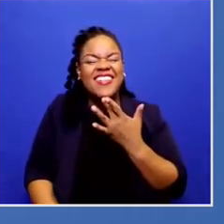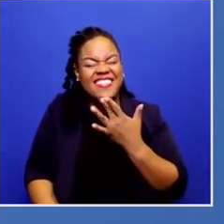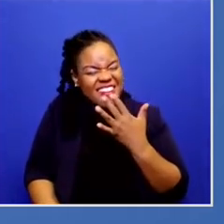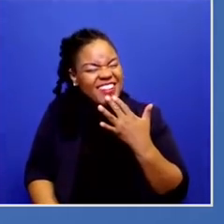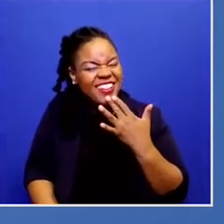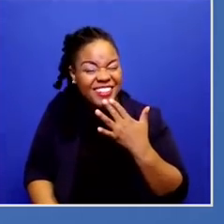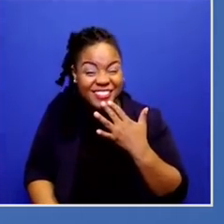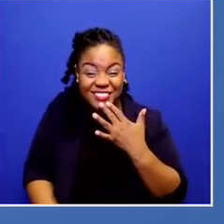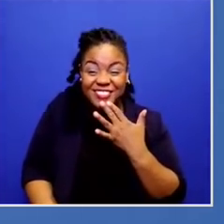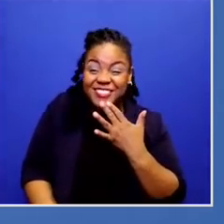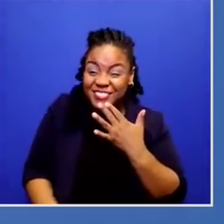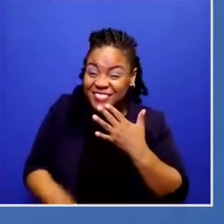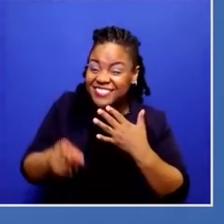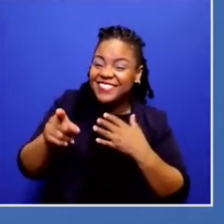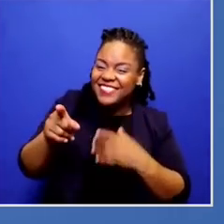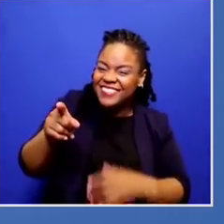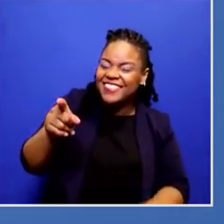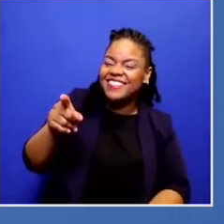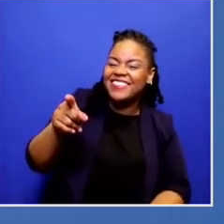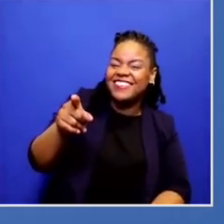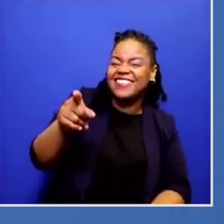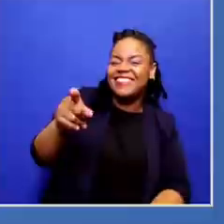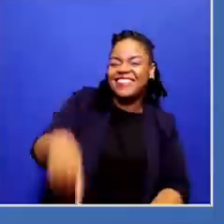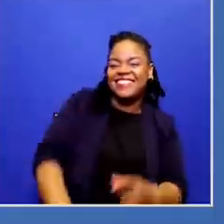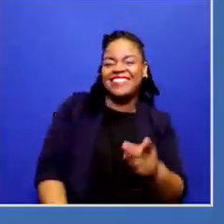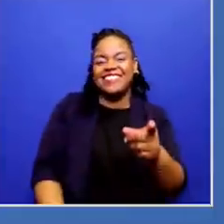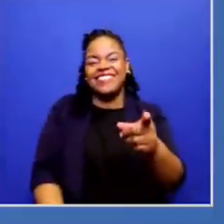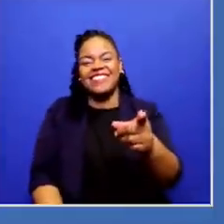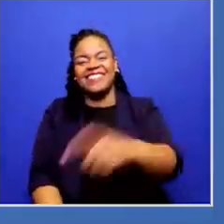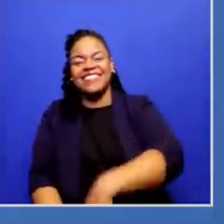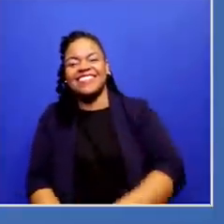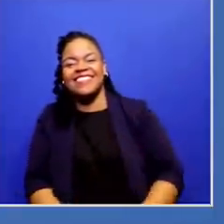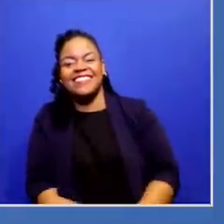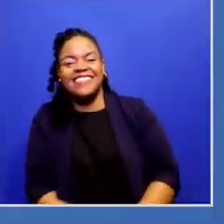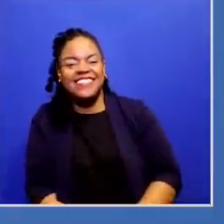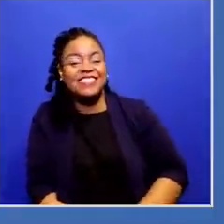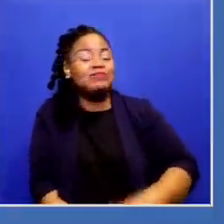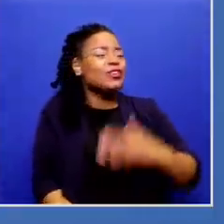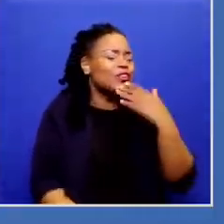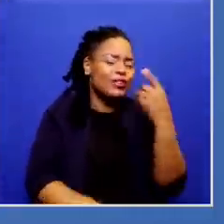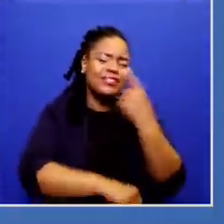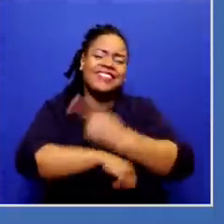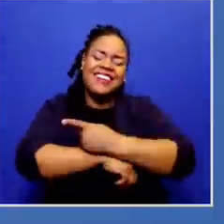So good day to me, a good day for me, a good day.